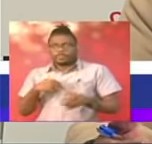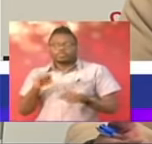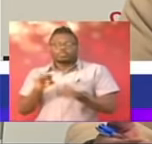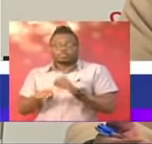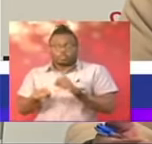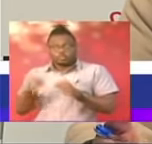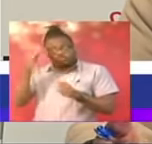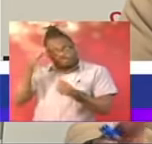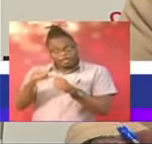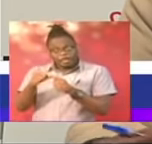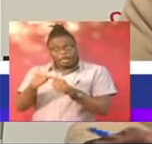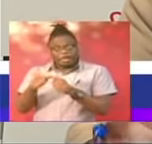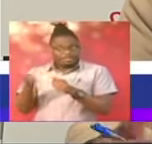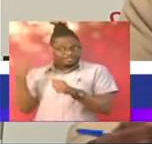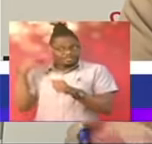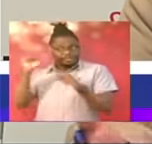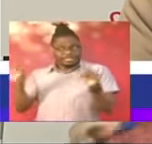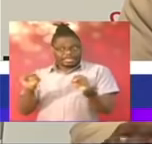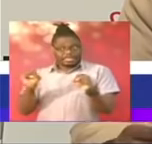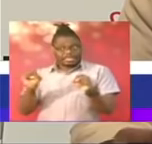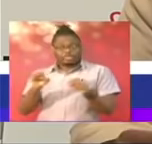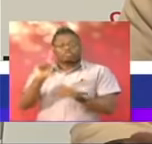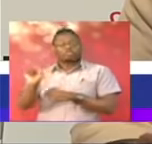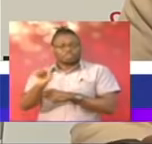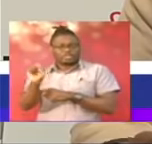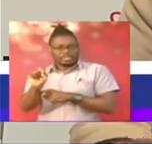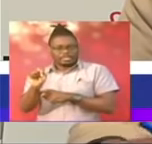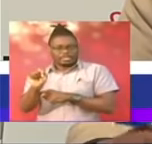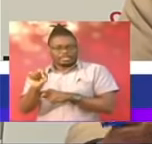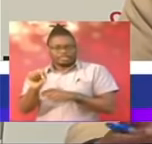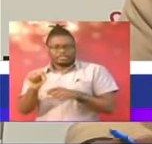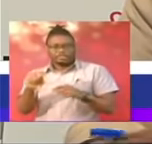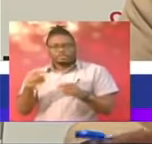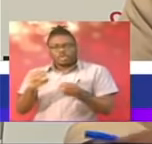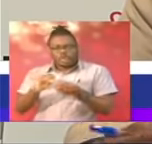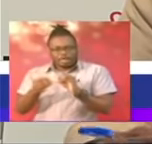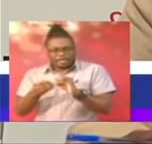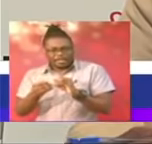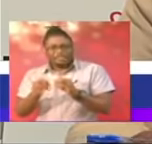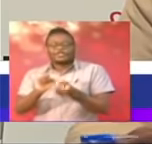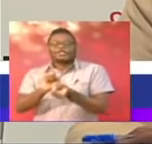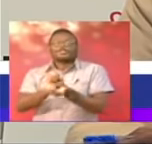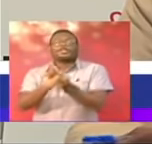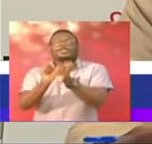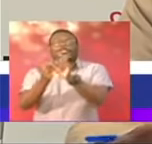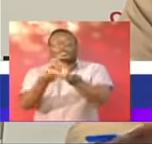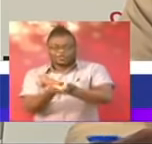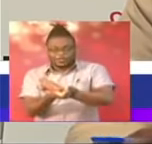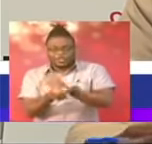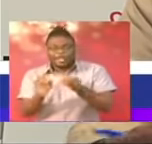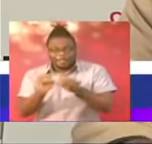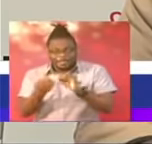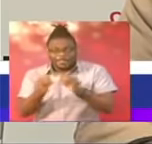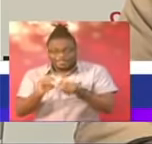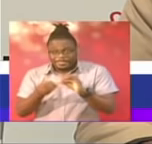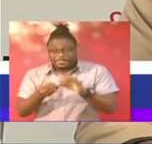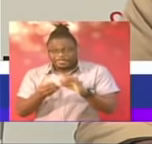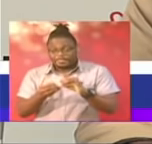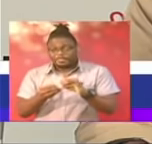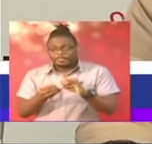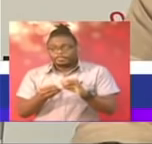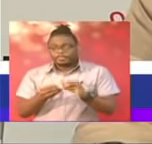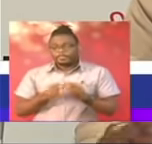is Tuesday. That number will have already changed, and we just continue to roll out as the days go by.